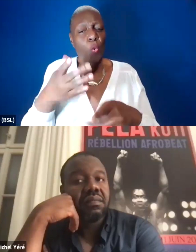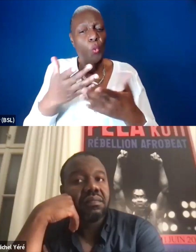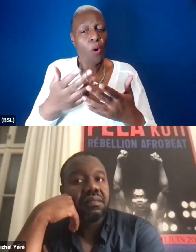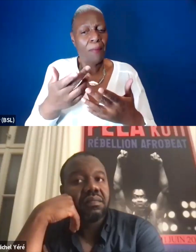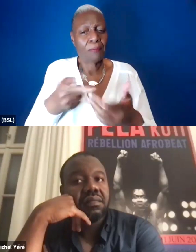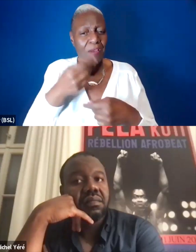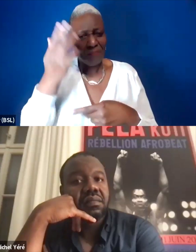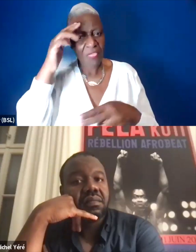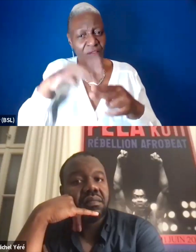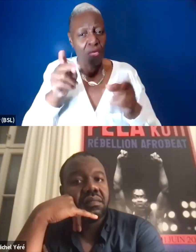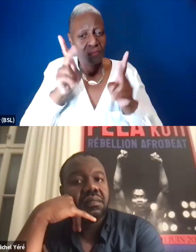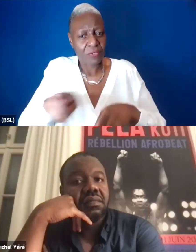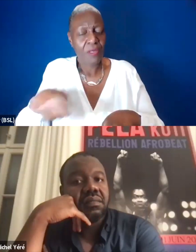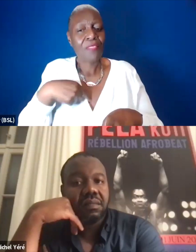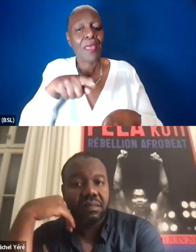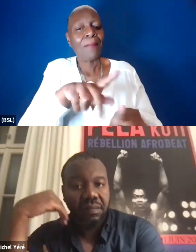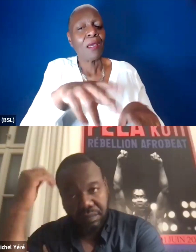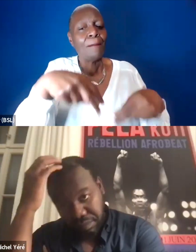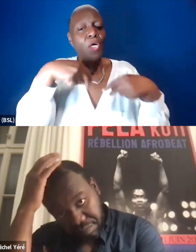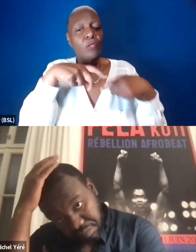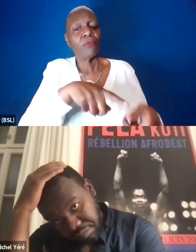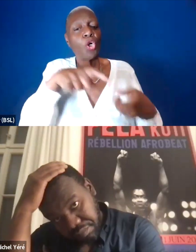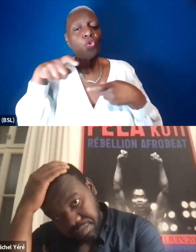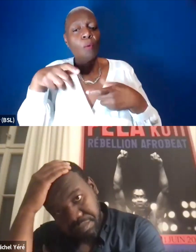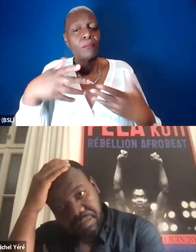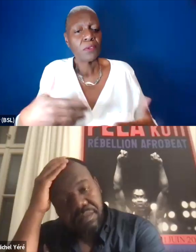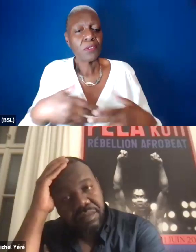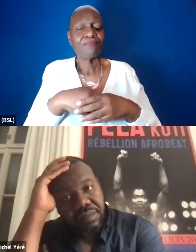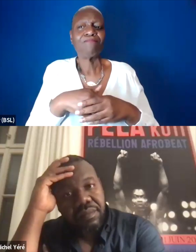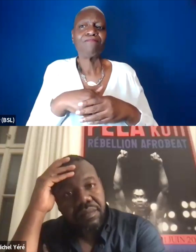are adopted, sometimes